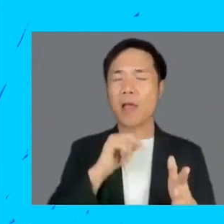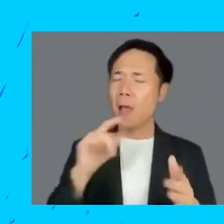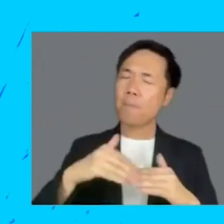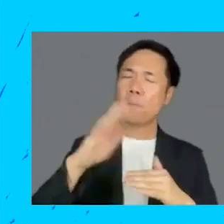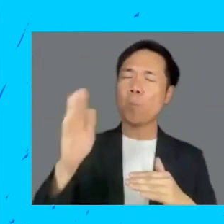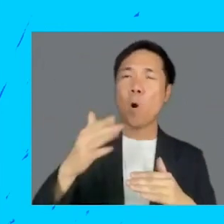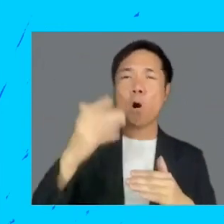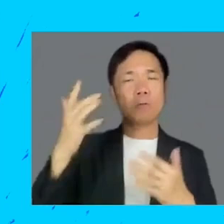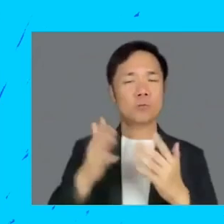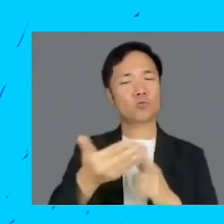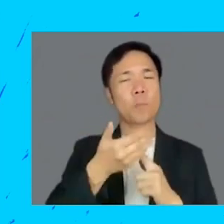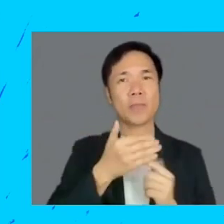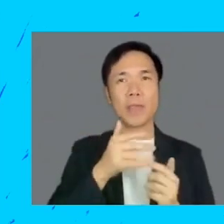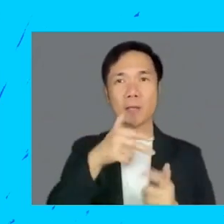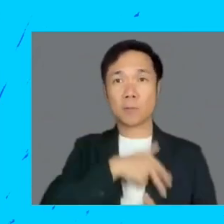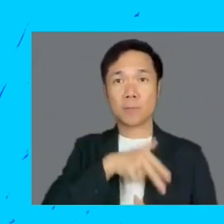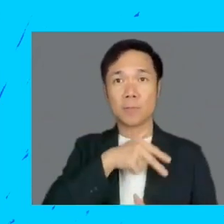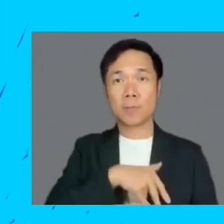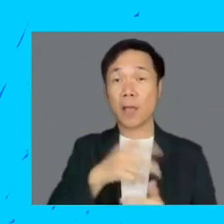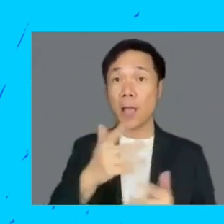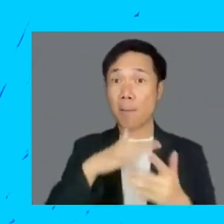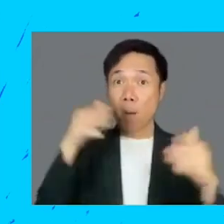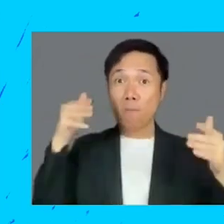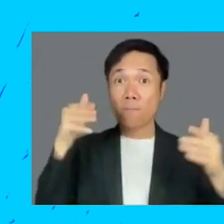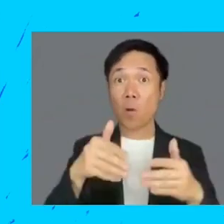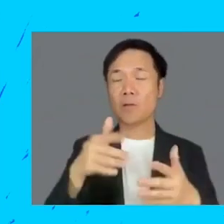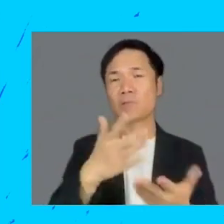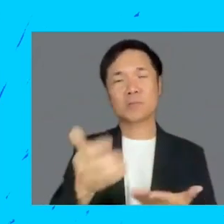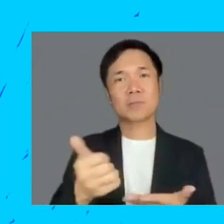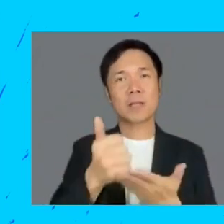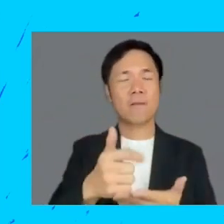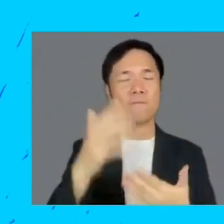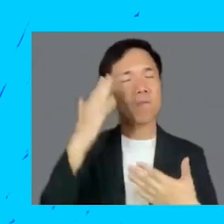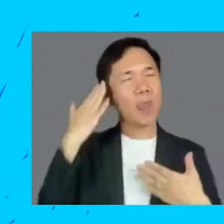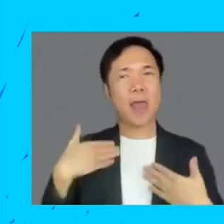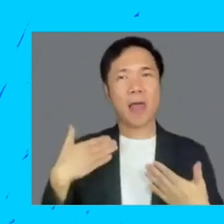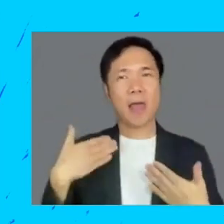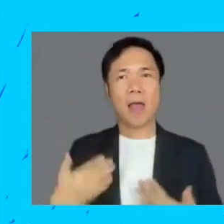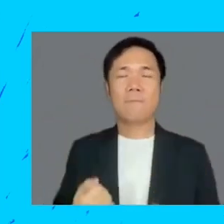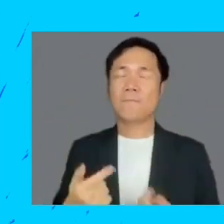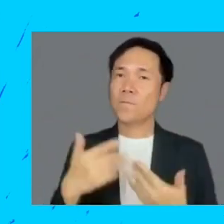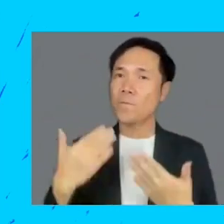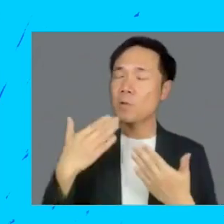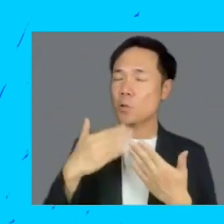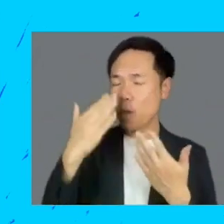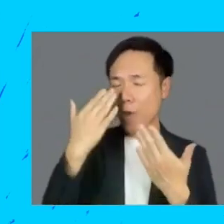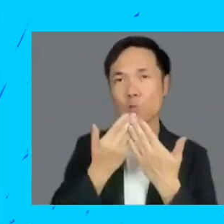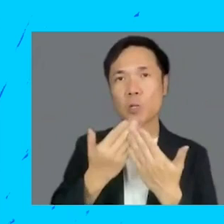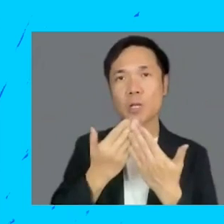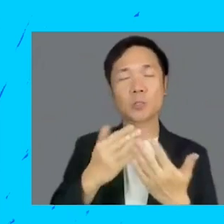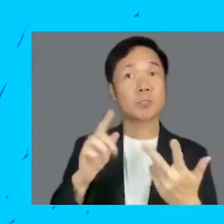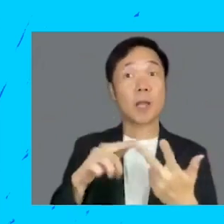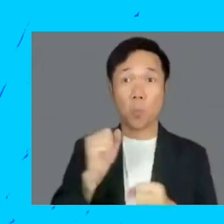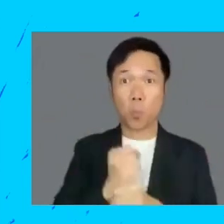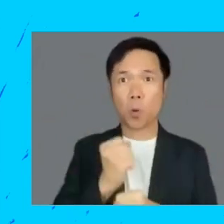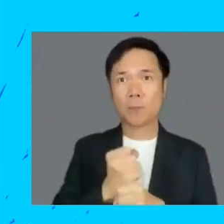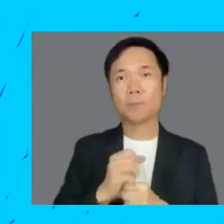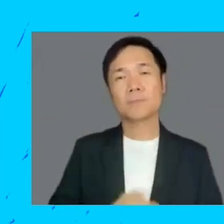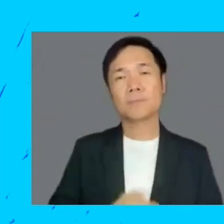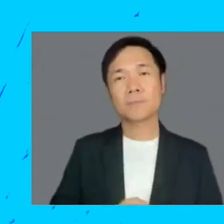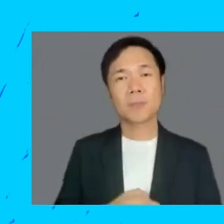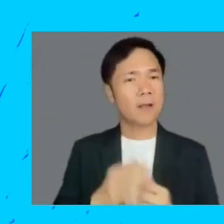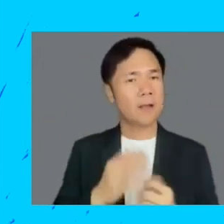coverage and benefits to invest in young people, including in their health, education, and economic opportunities, to ensure that they can